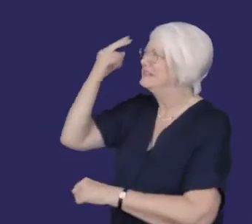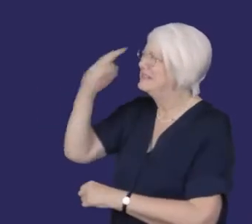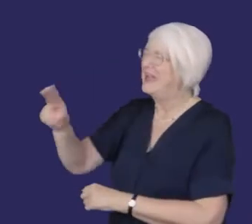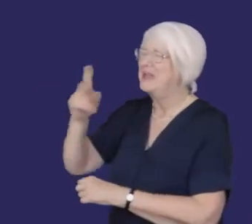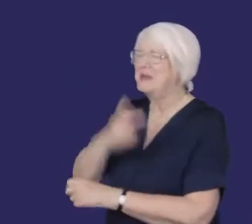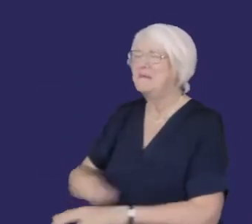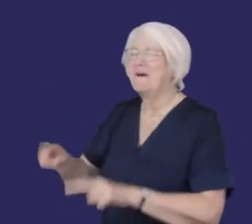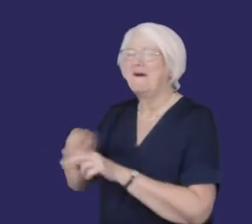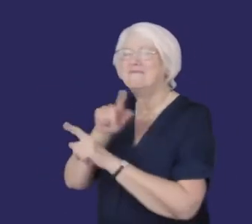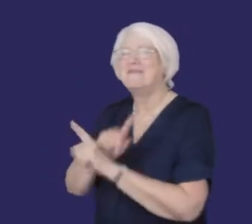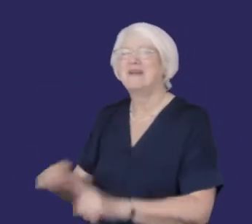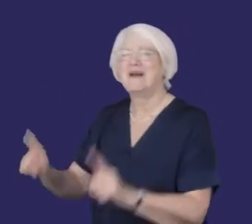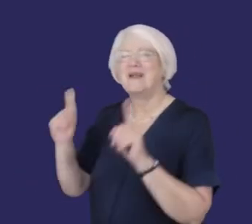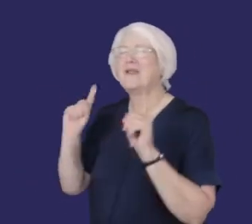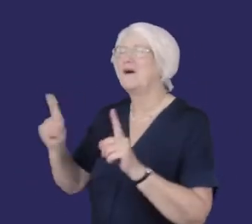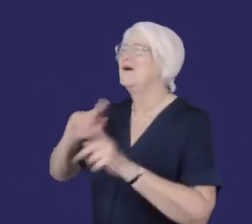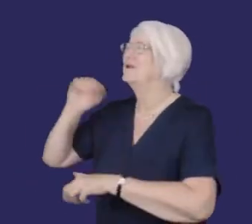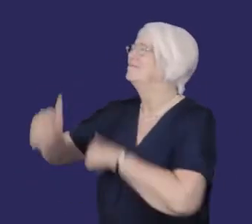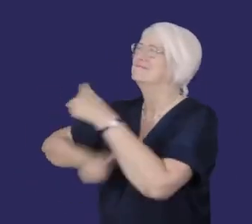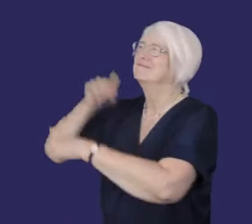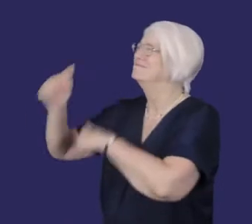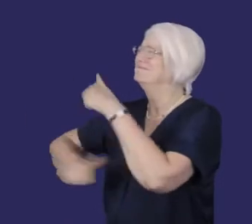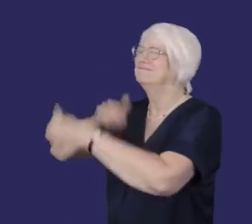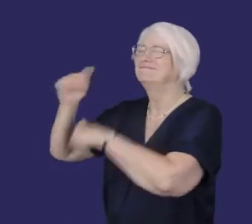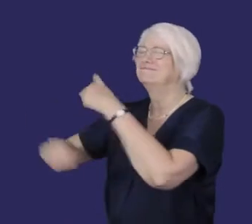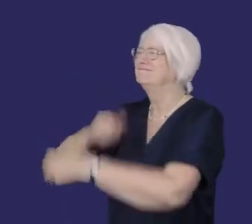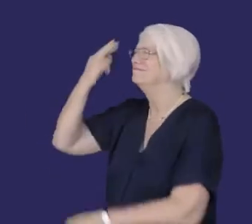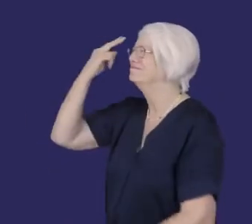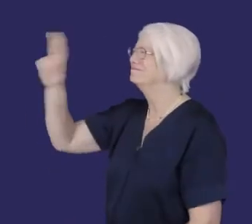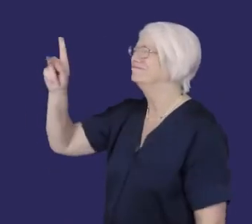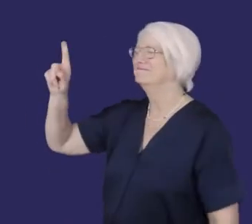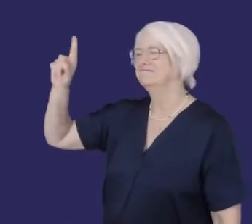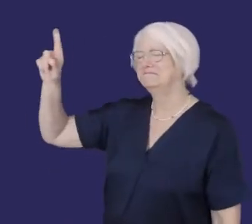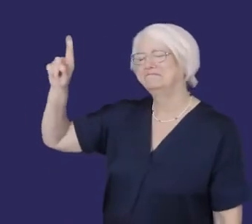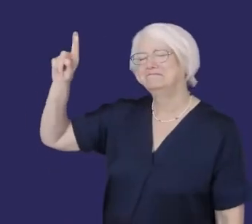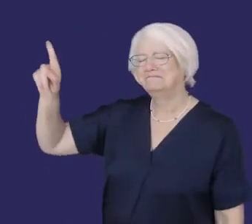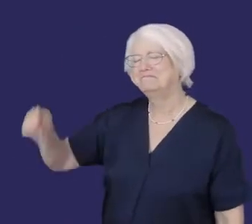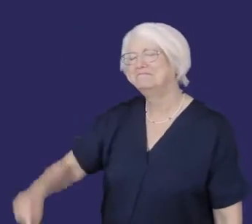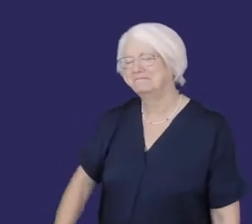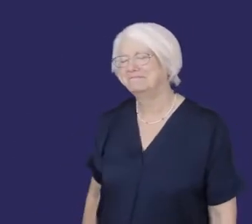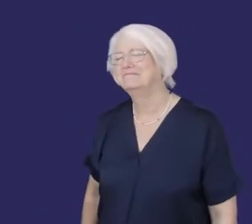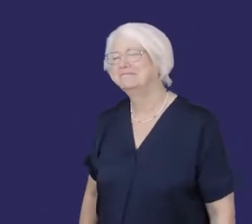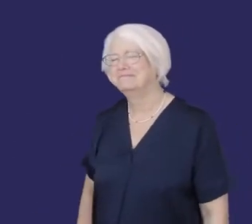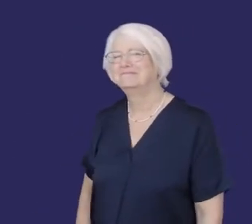the name of the Lord. Blessed be your name.